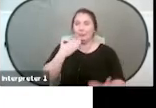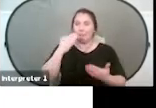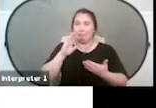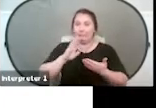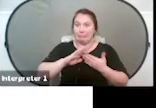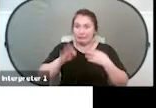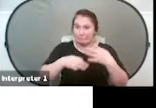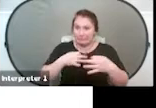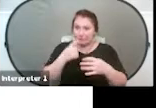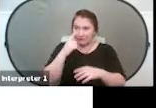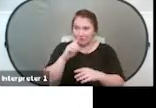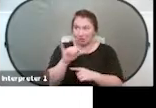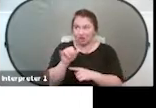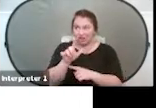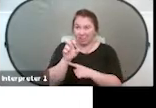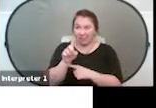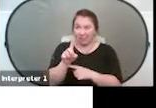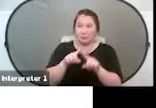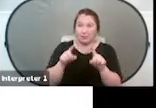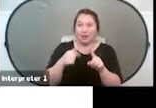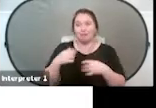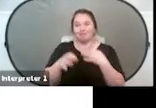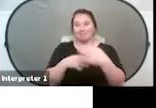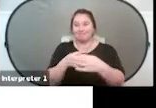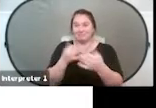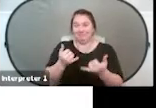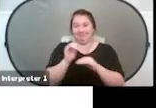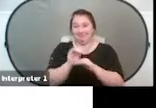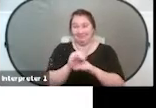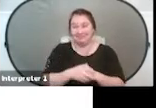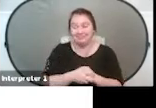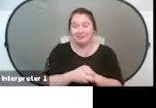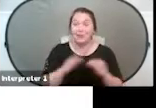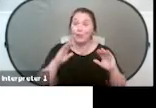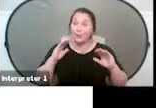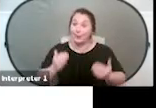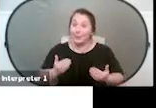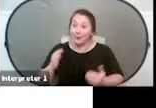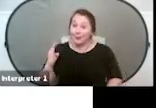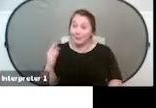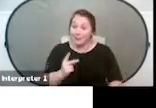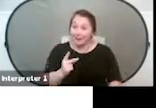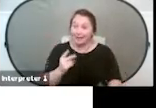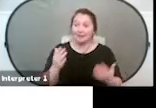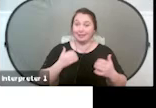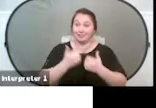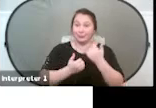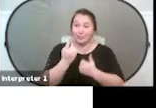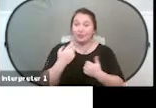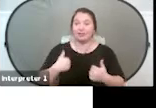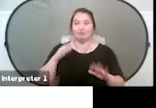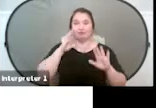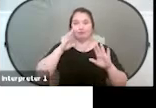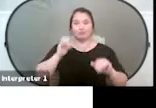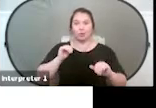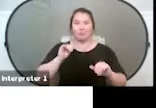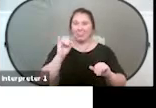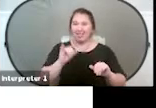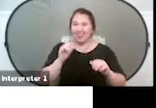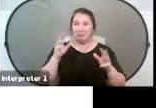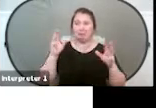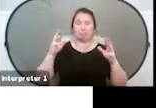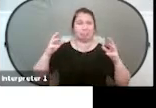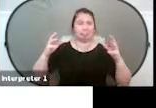I'm here standing in for Jared today. So welcome back, everyone. Hope you've recovered from that crazy winter weather